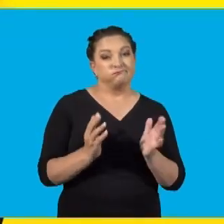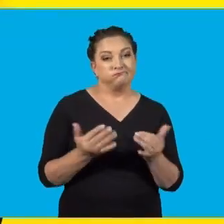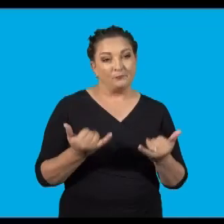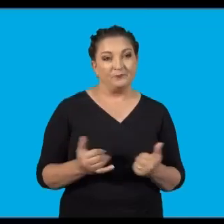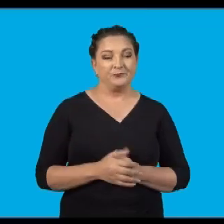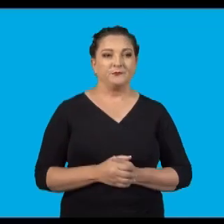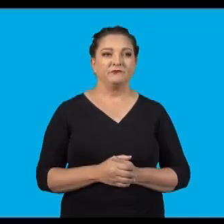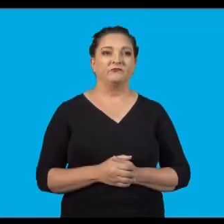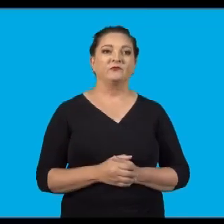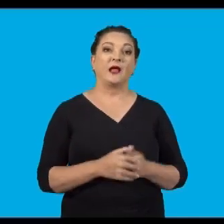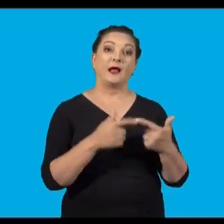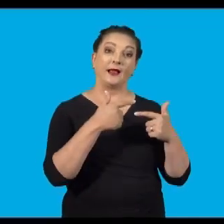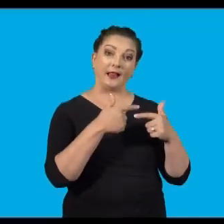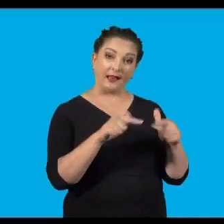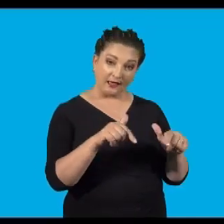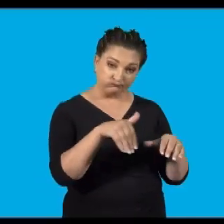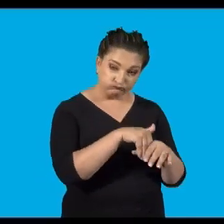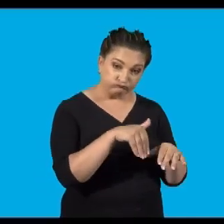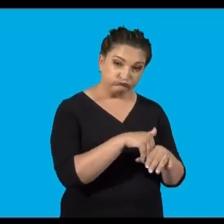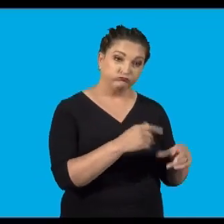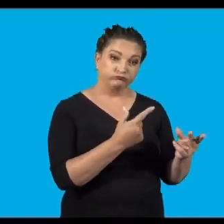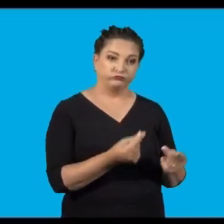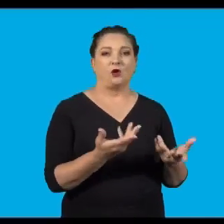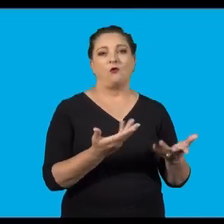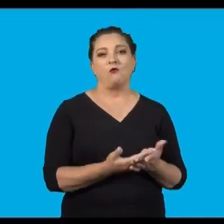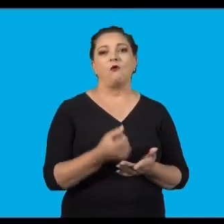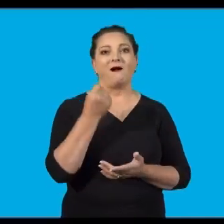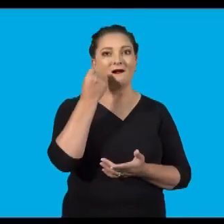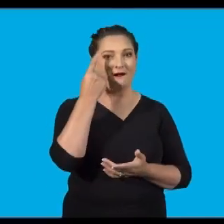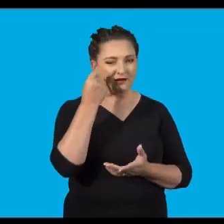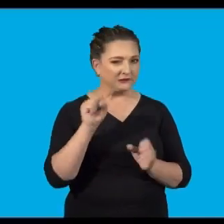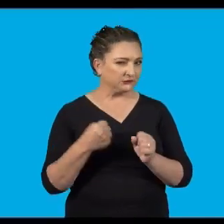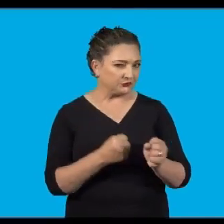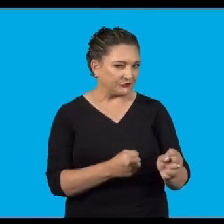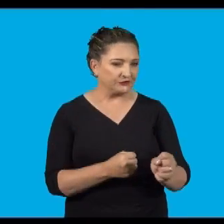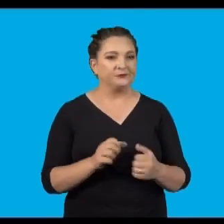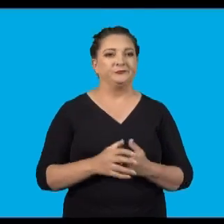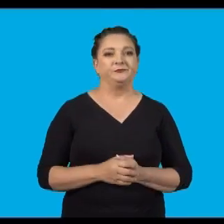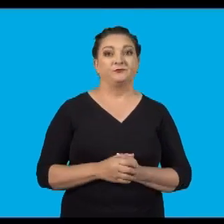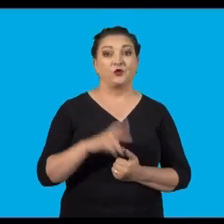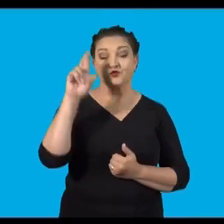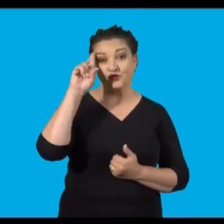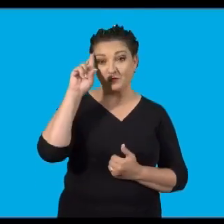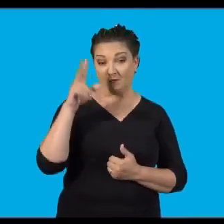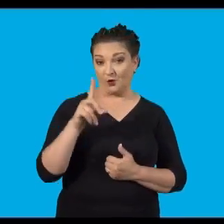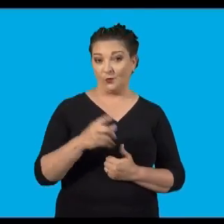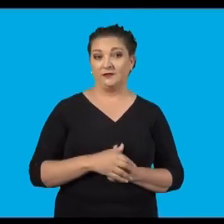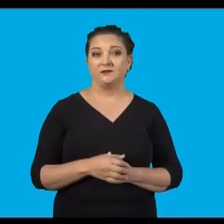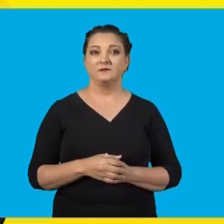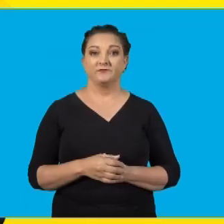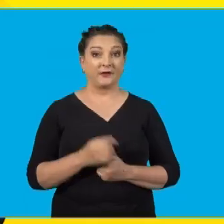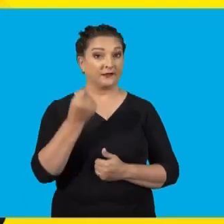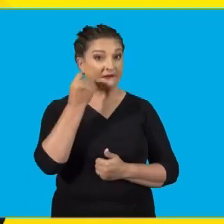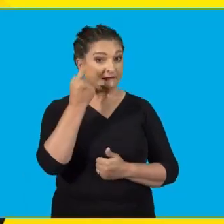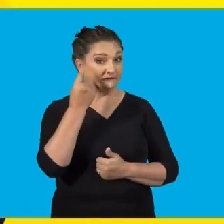segment? We looked at our language features and we looked at comprehension strategies. Now remember, the reason why we